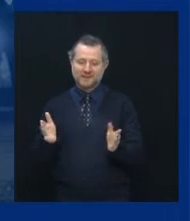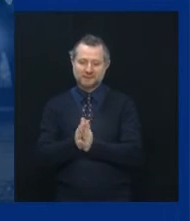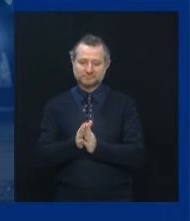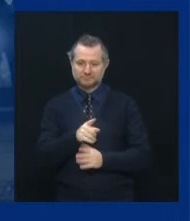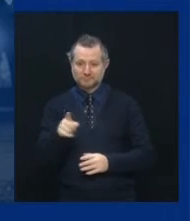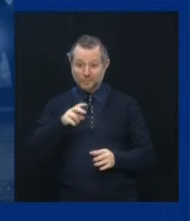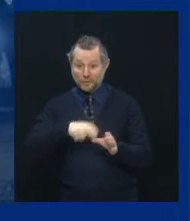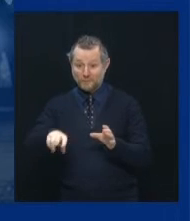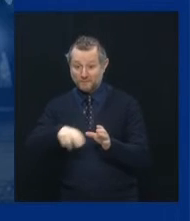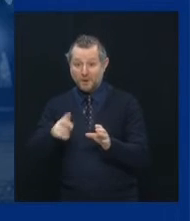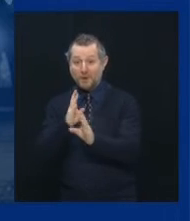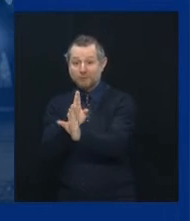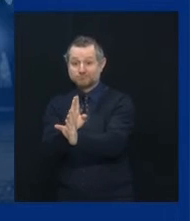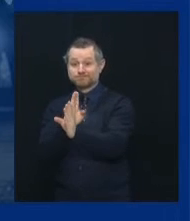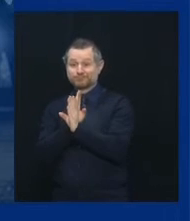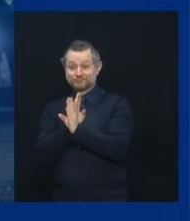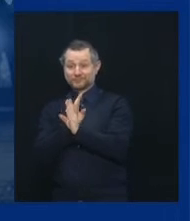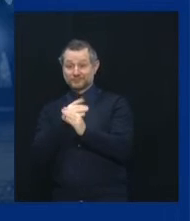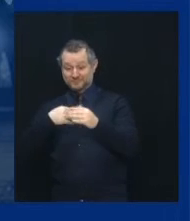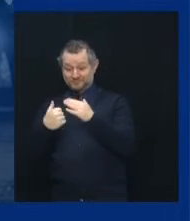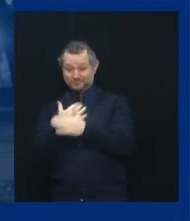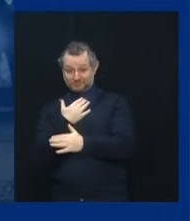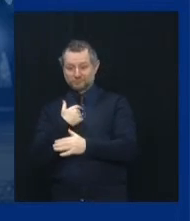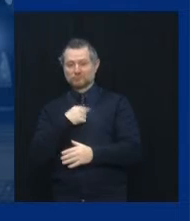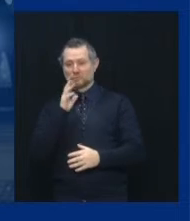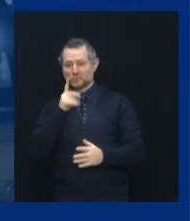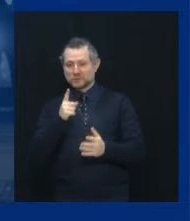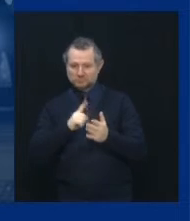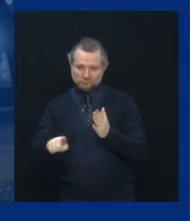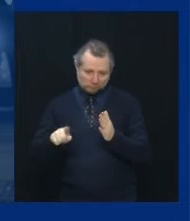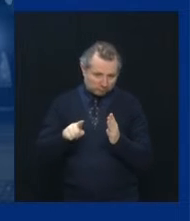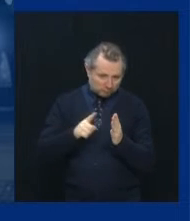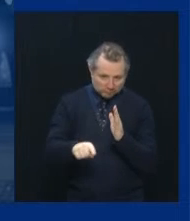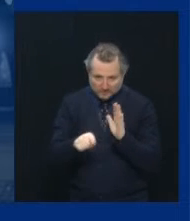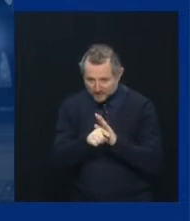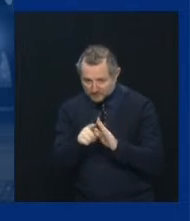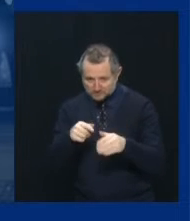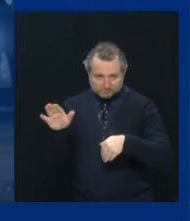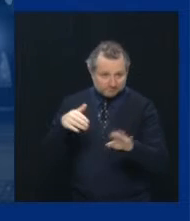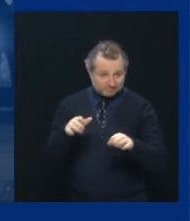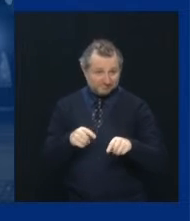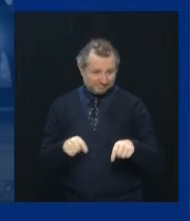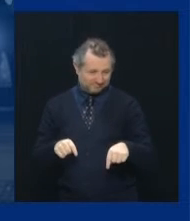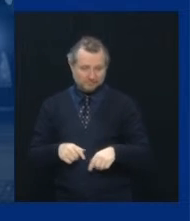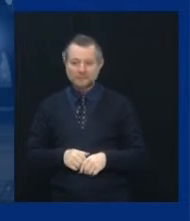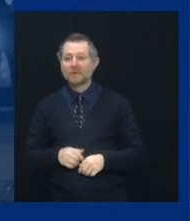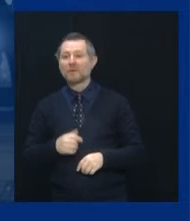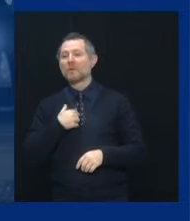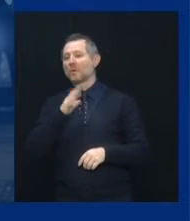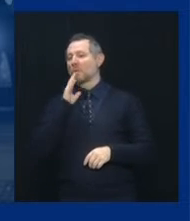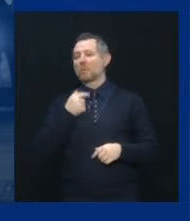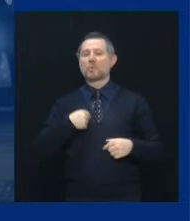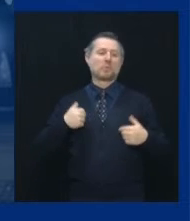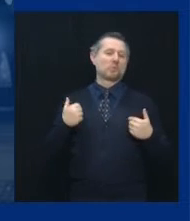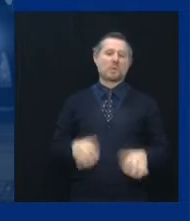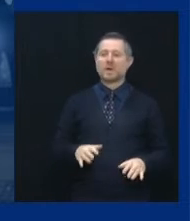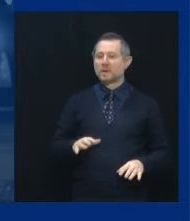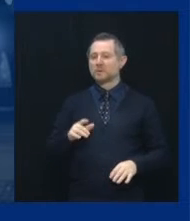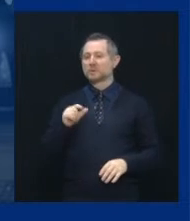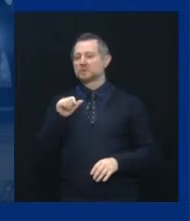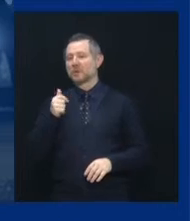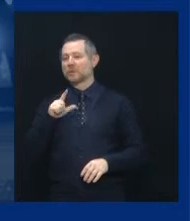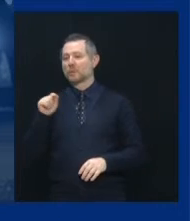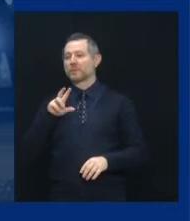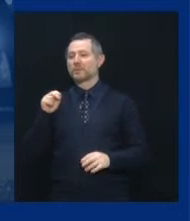through customs whether or not they were tested. But we don't want tens of thousands of people